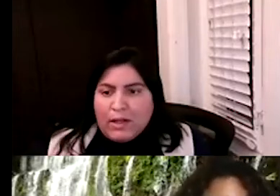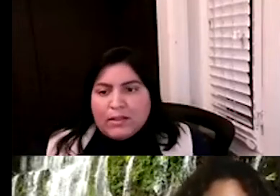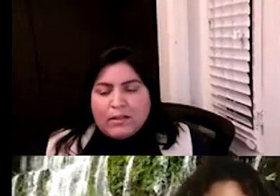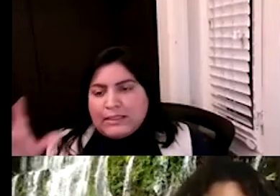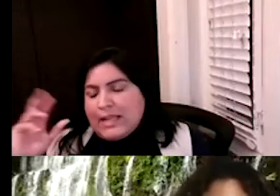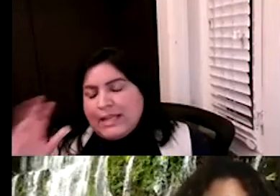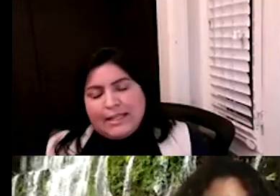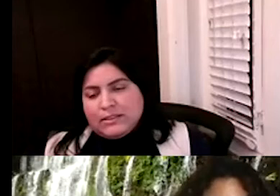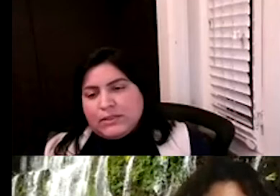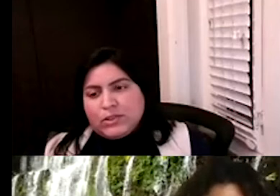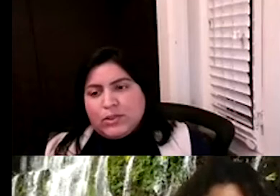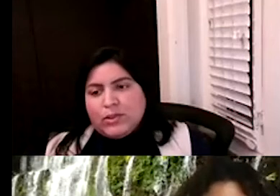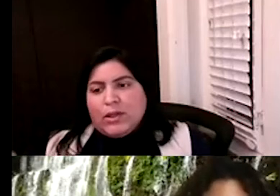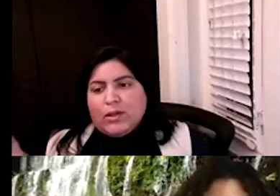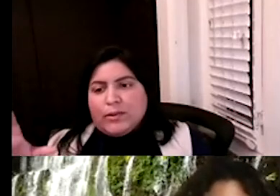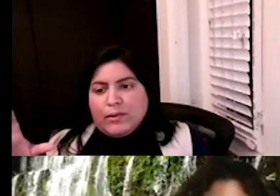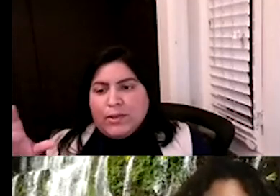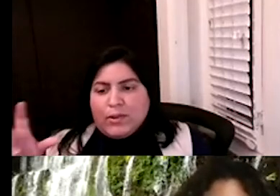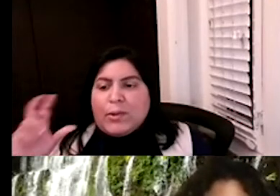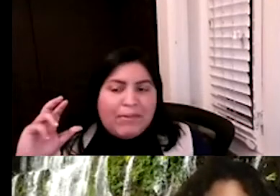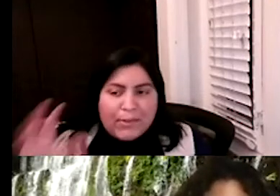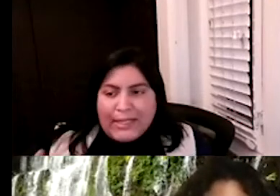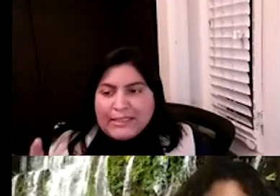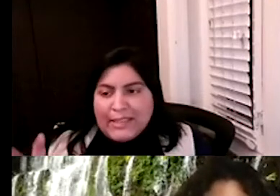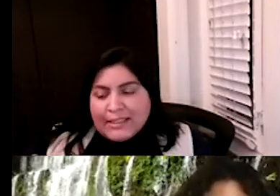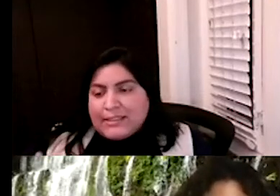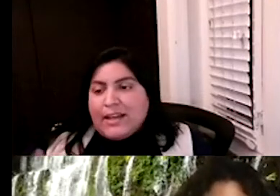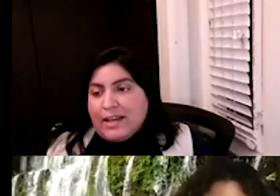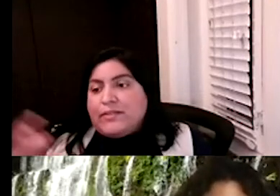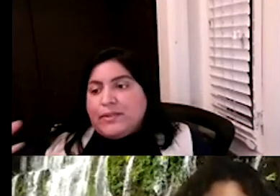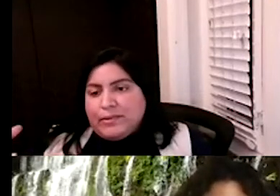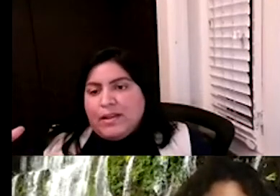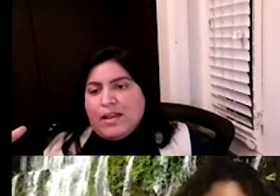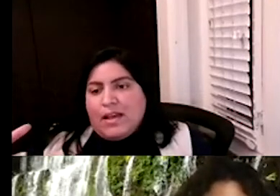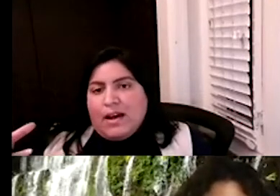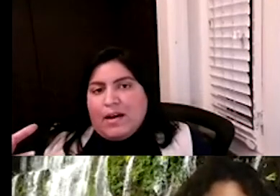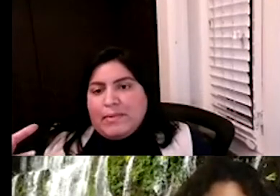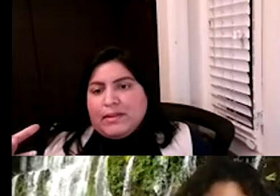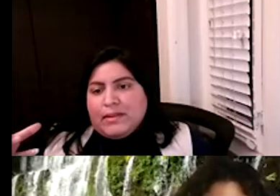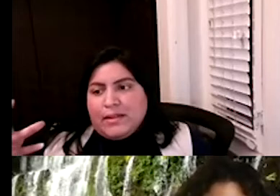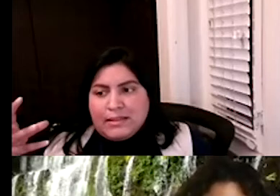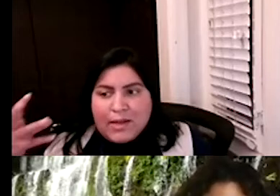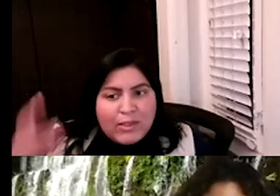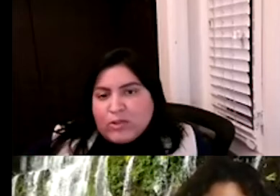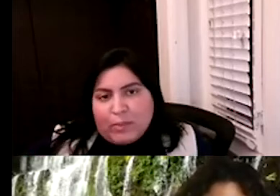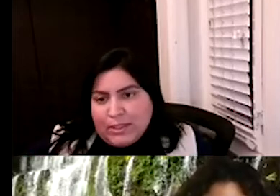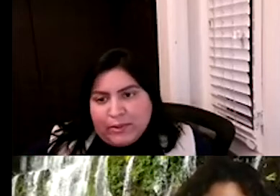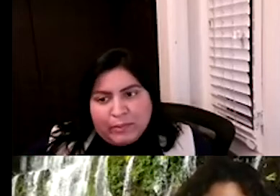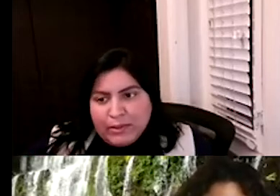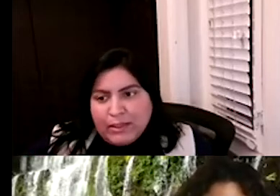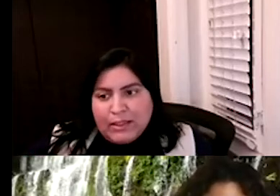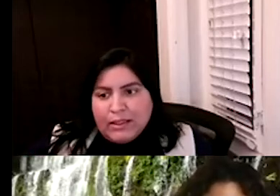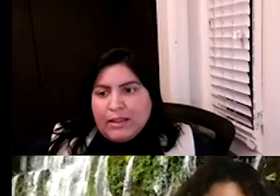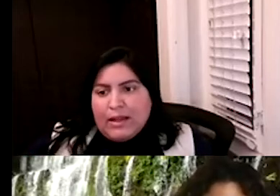of color, as a Latinx individual, you have a great task ahead of you. It's not only to represent